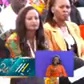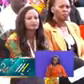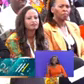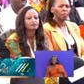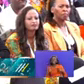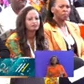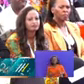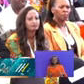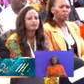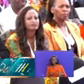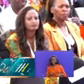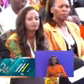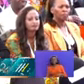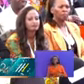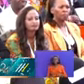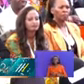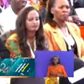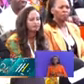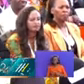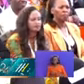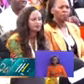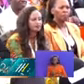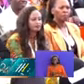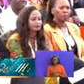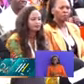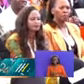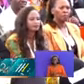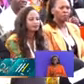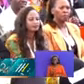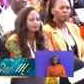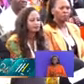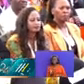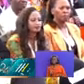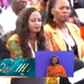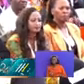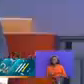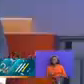training that's why there must be a conversation in church